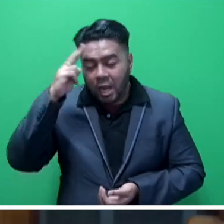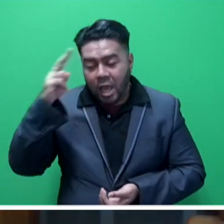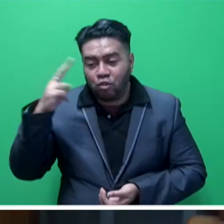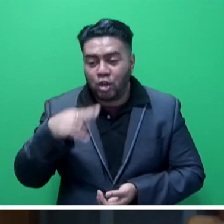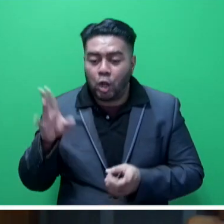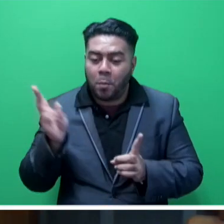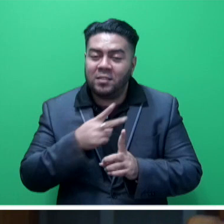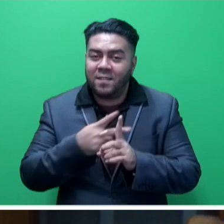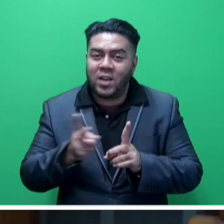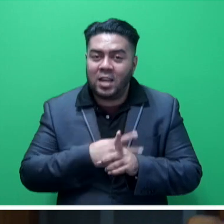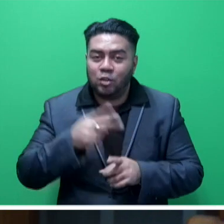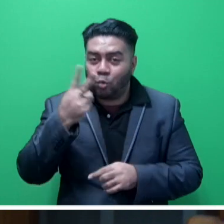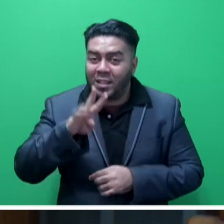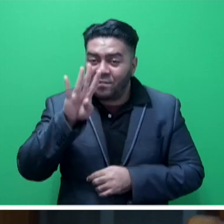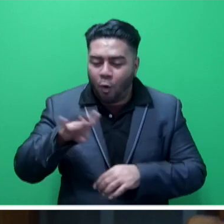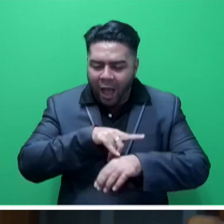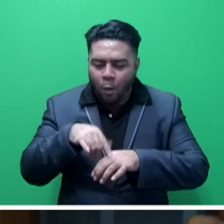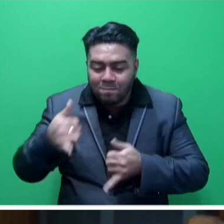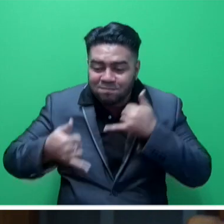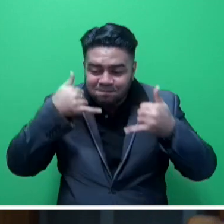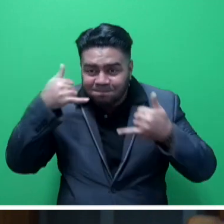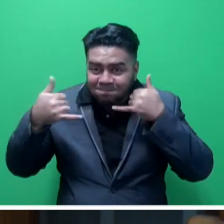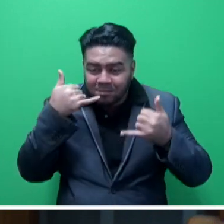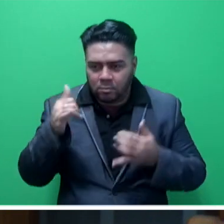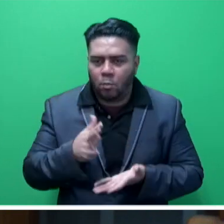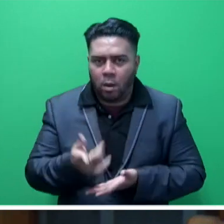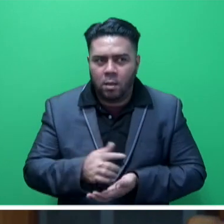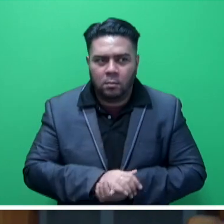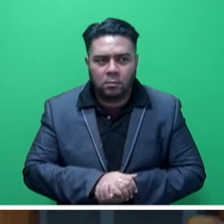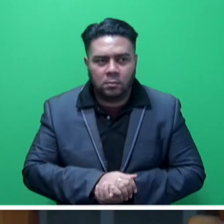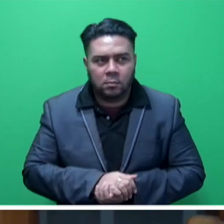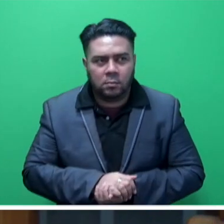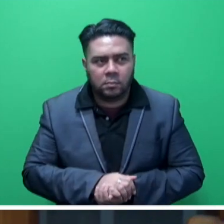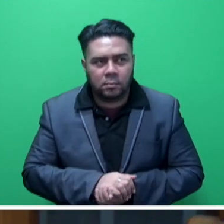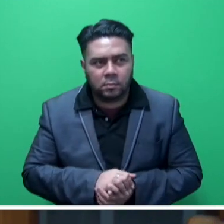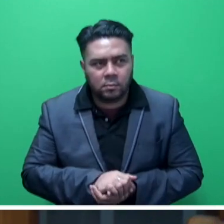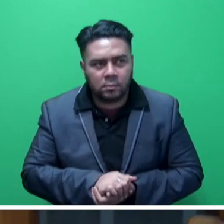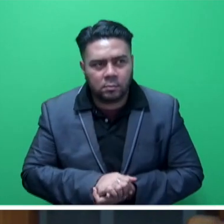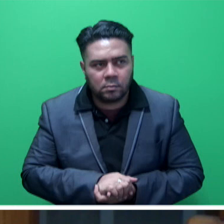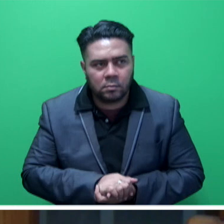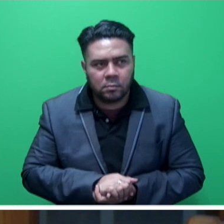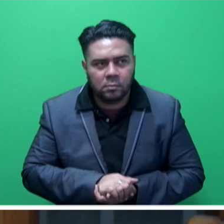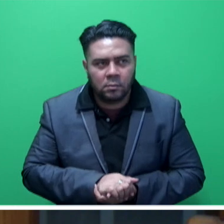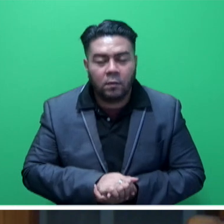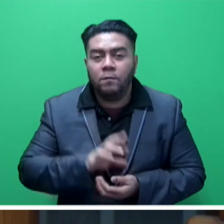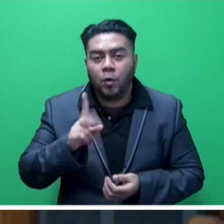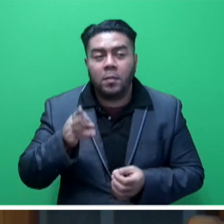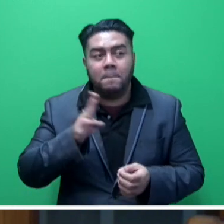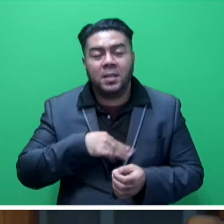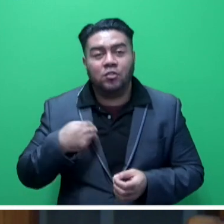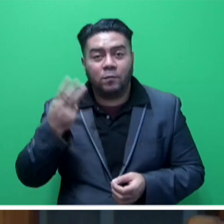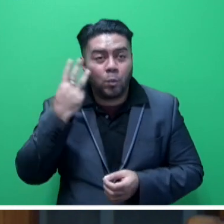Violence 24-hour toll-free helpline is a project established by the Fijian government to the Ministry of Women. And of